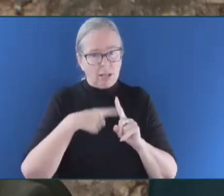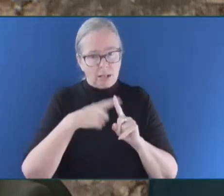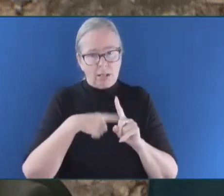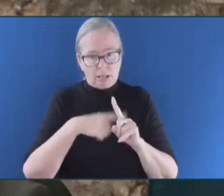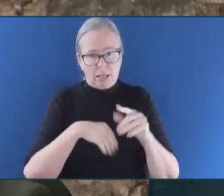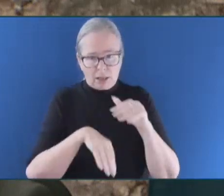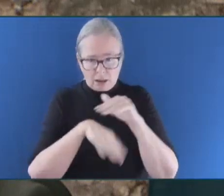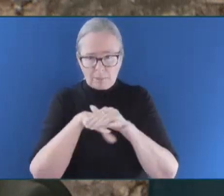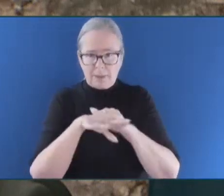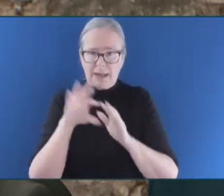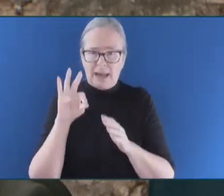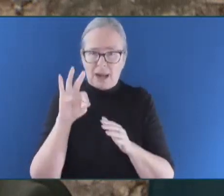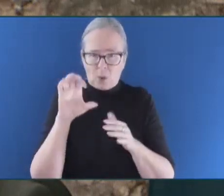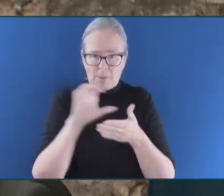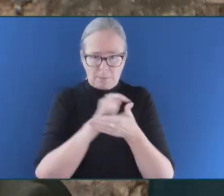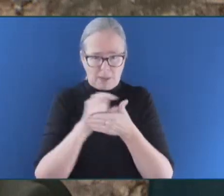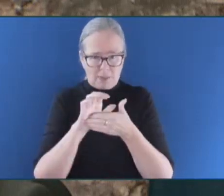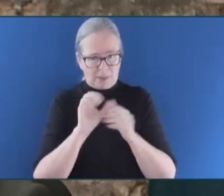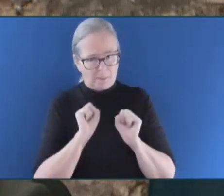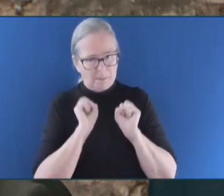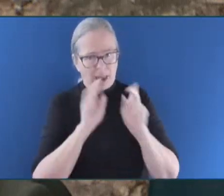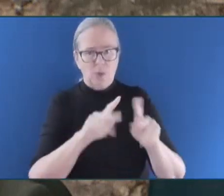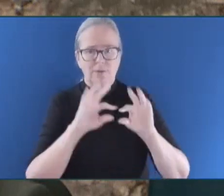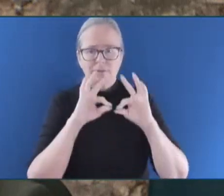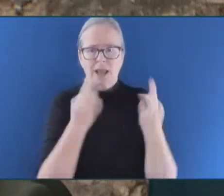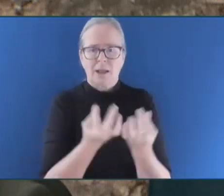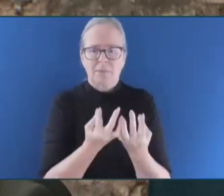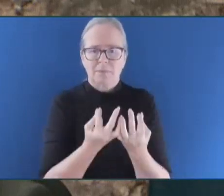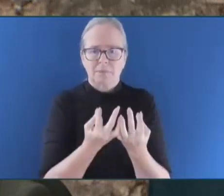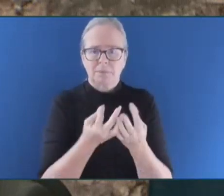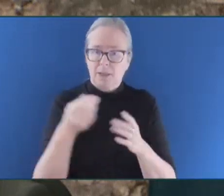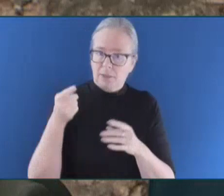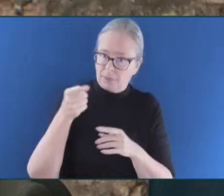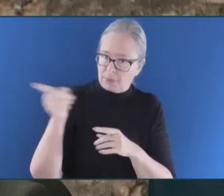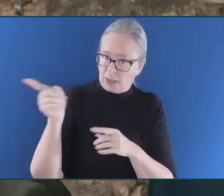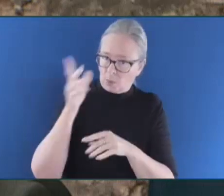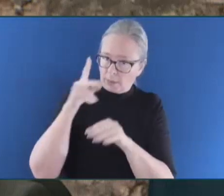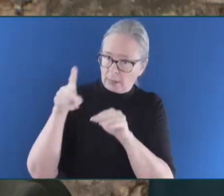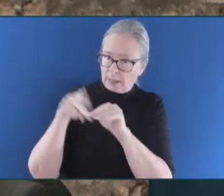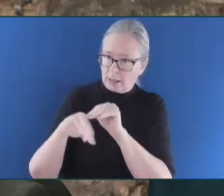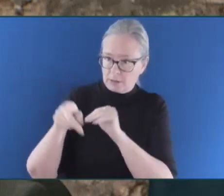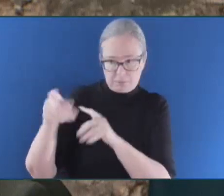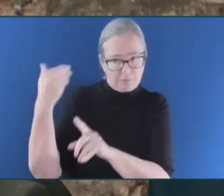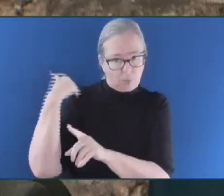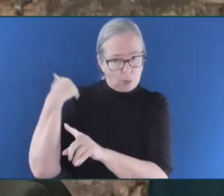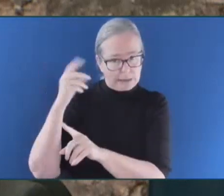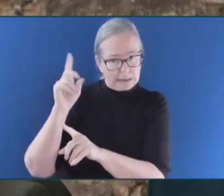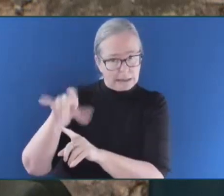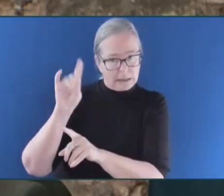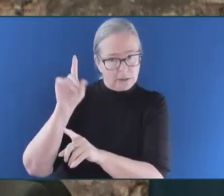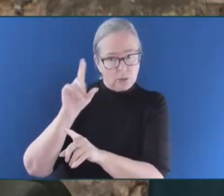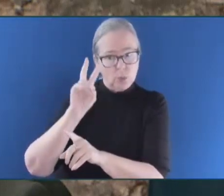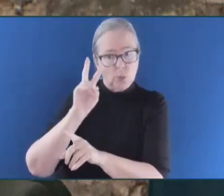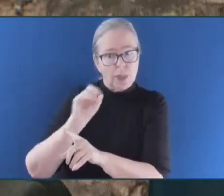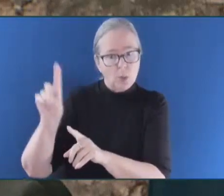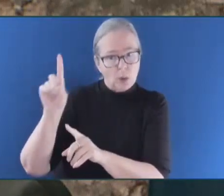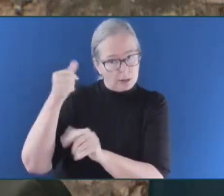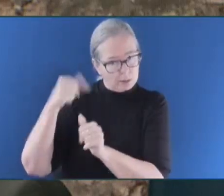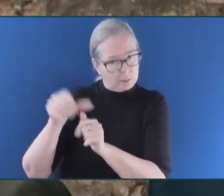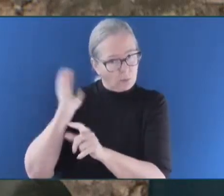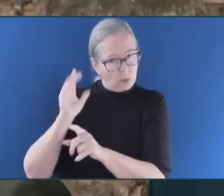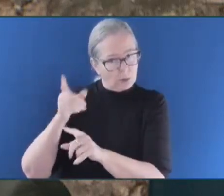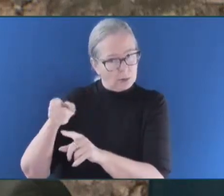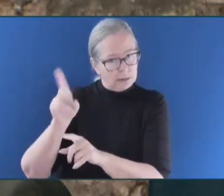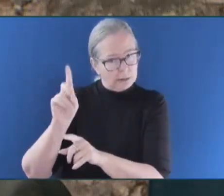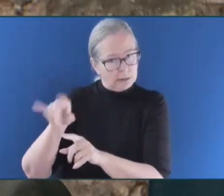that the members opposite would cut, like they did when they formed government in 2001? No. Yes. We're supporting families